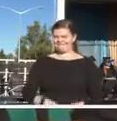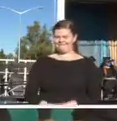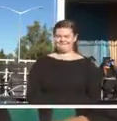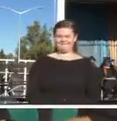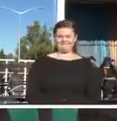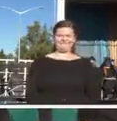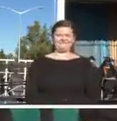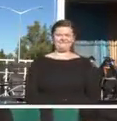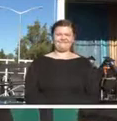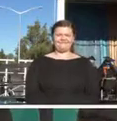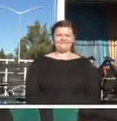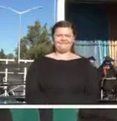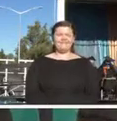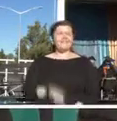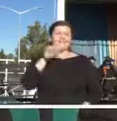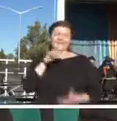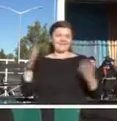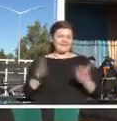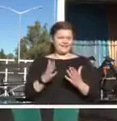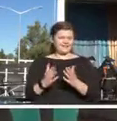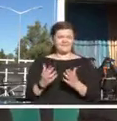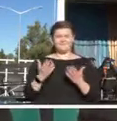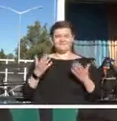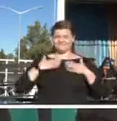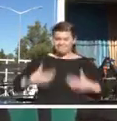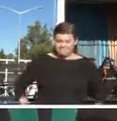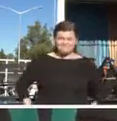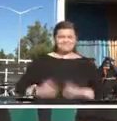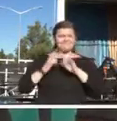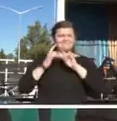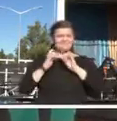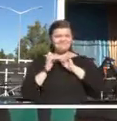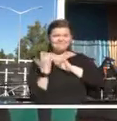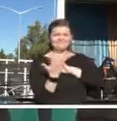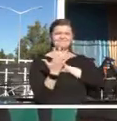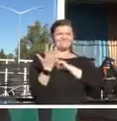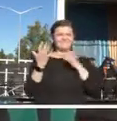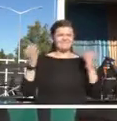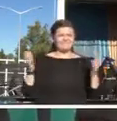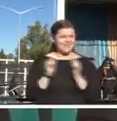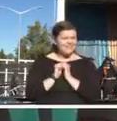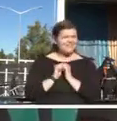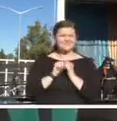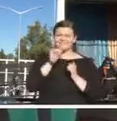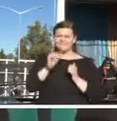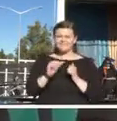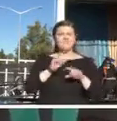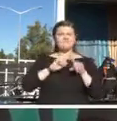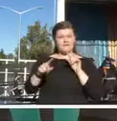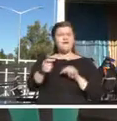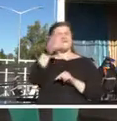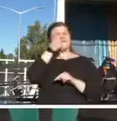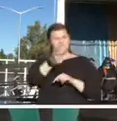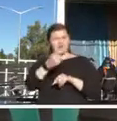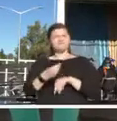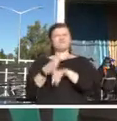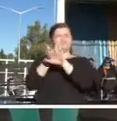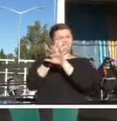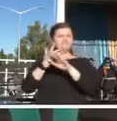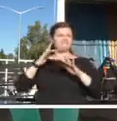While they're not here with us physically, they are watching via live stream. So graduates, please take a